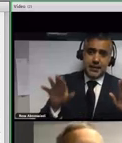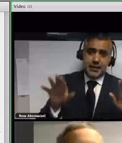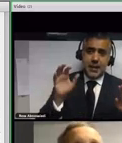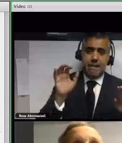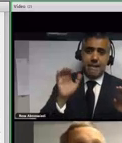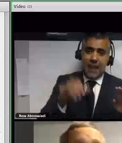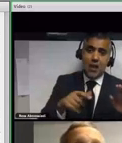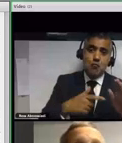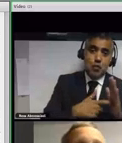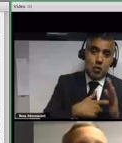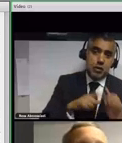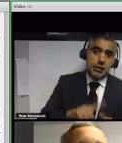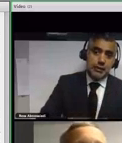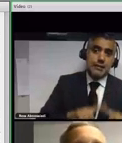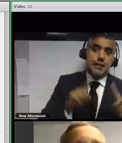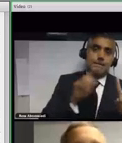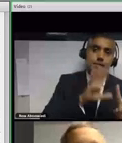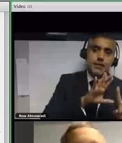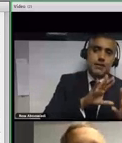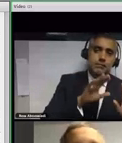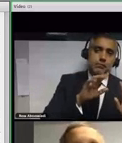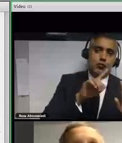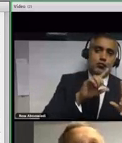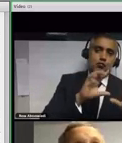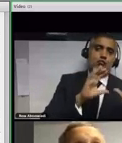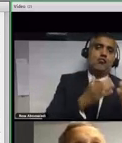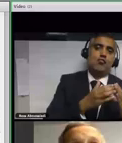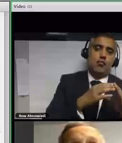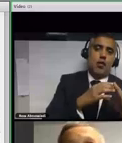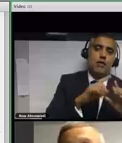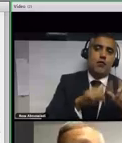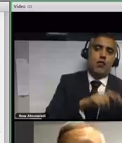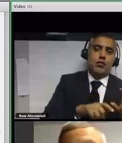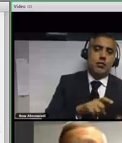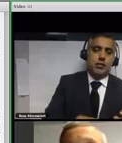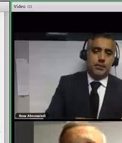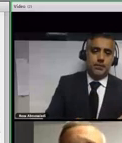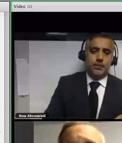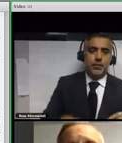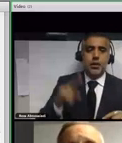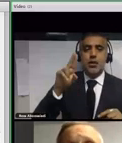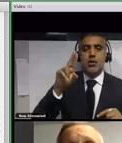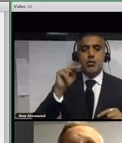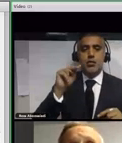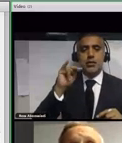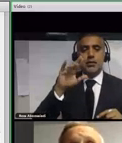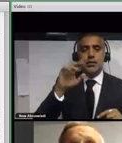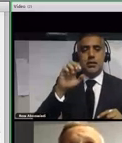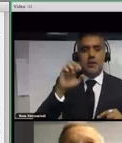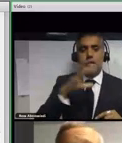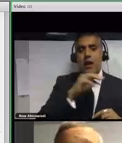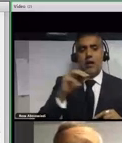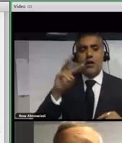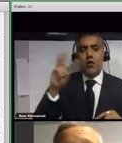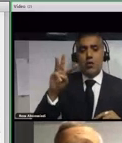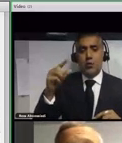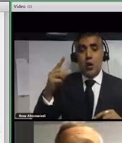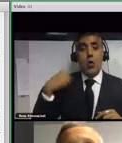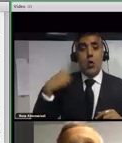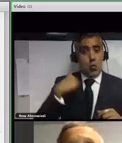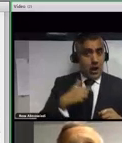That will require a different set of questions. UNICEF and the Washington Group have developed child